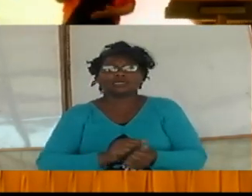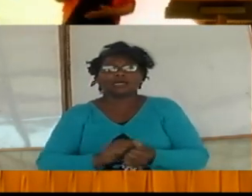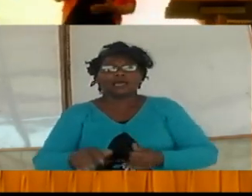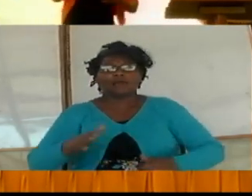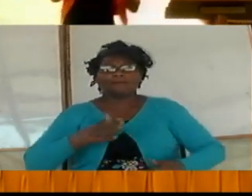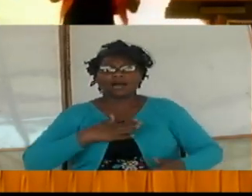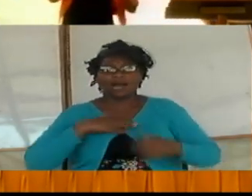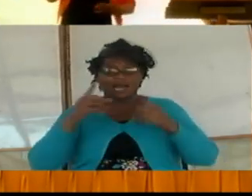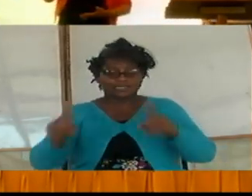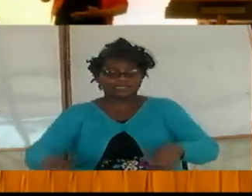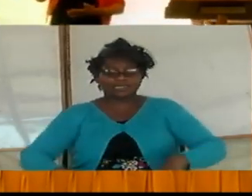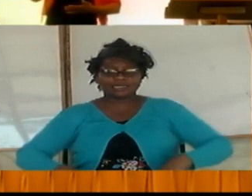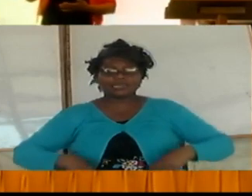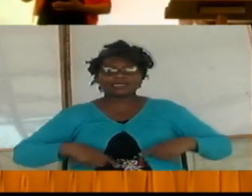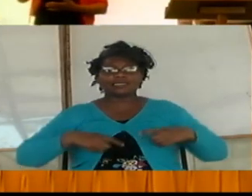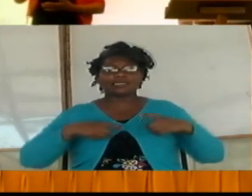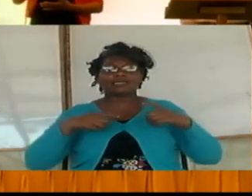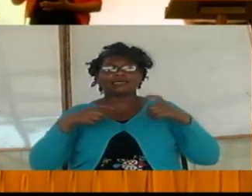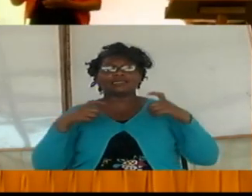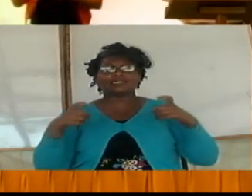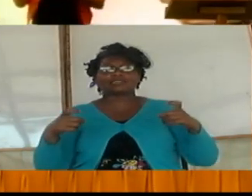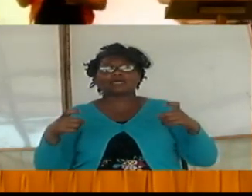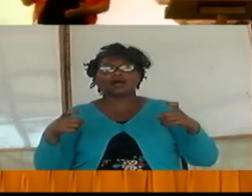wash your sins away.